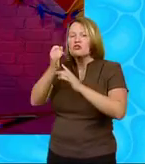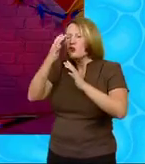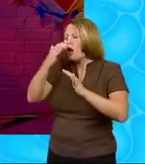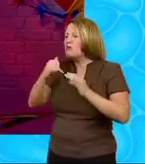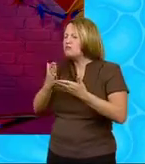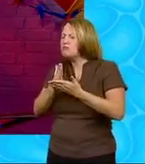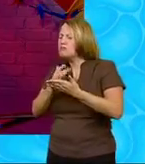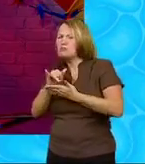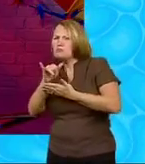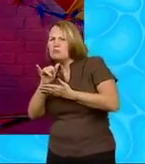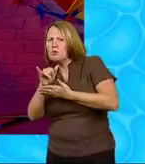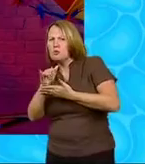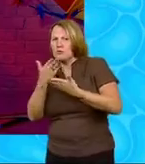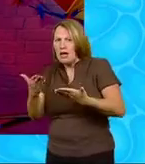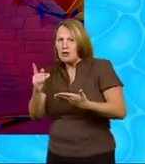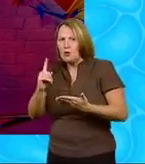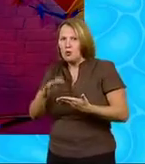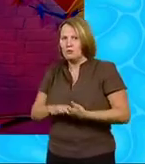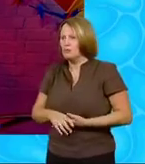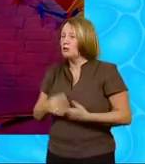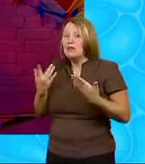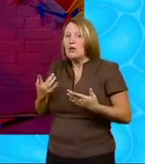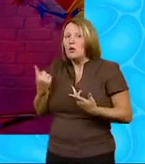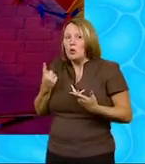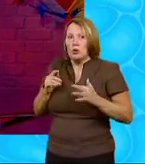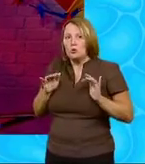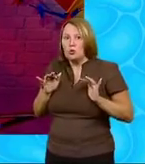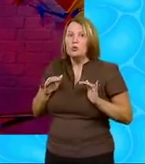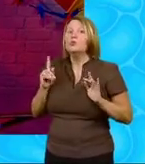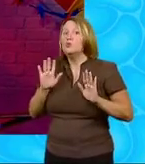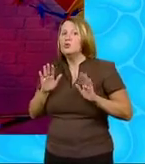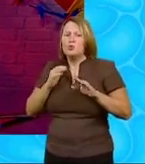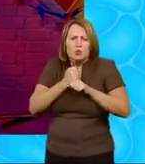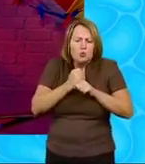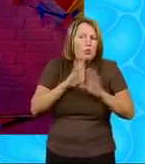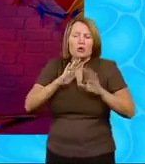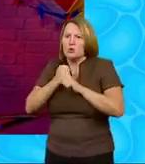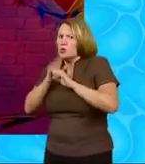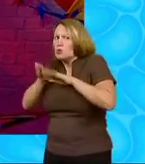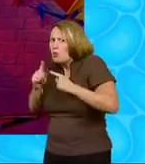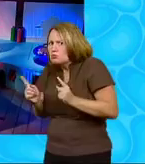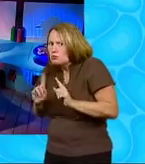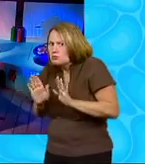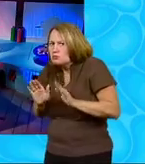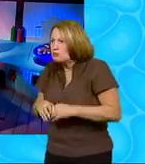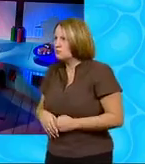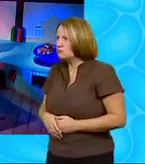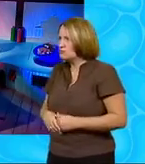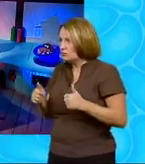Doubt for today. Here we go then. Fingers on the buzzers. Who can tell me today's doodle do's and doodle don'ts?